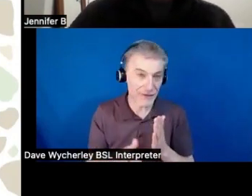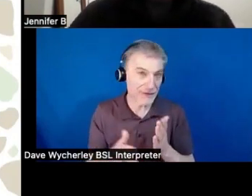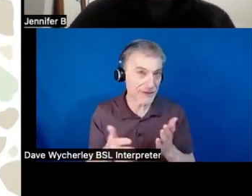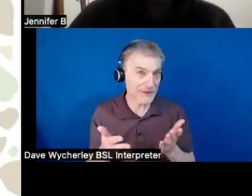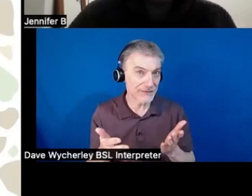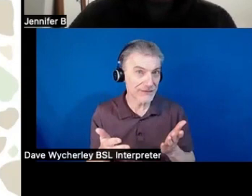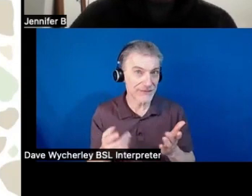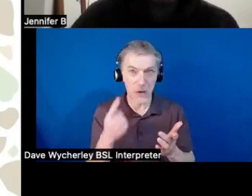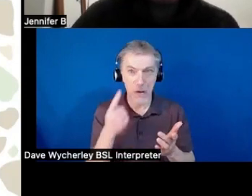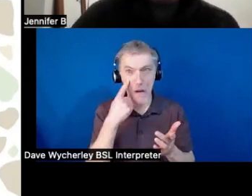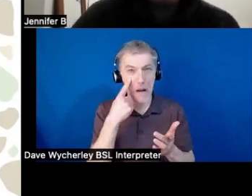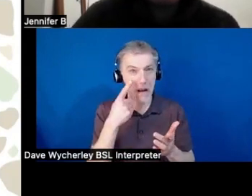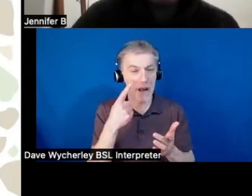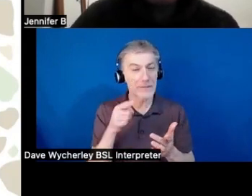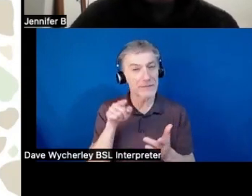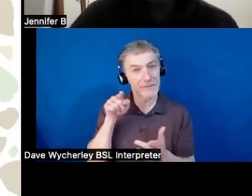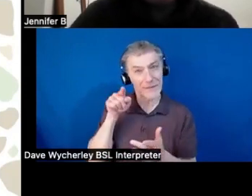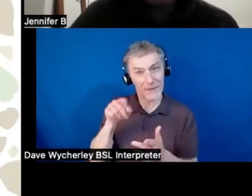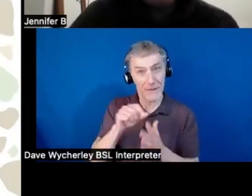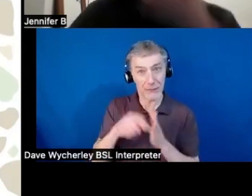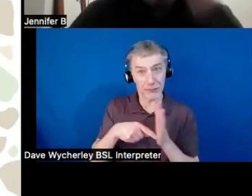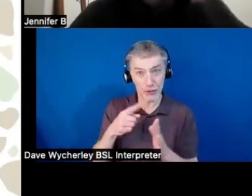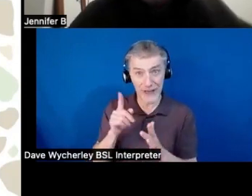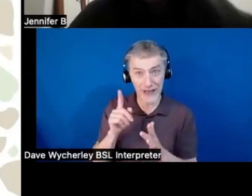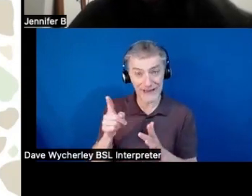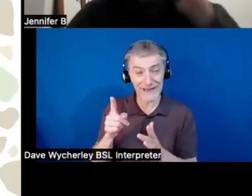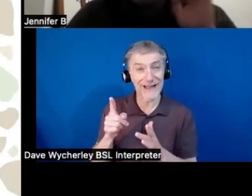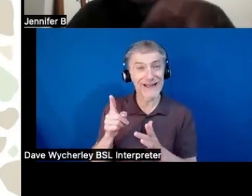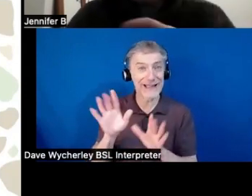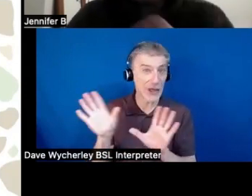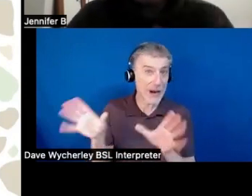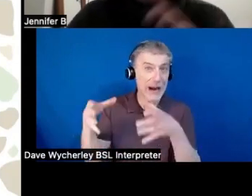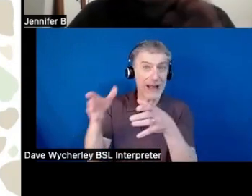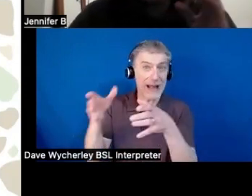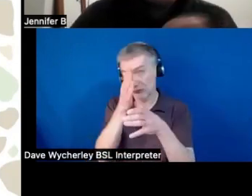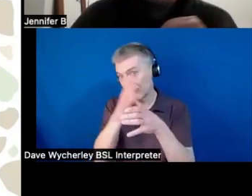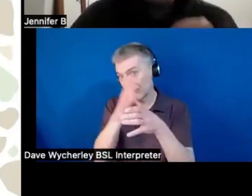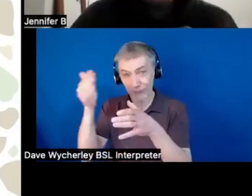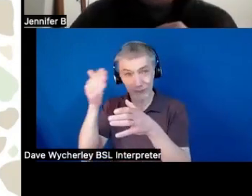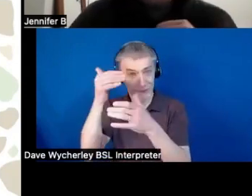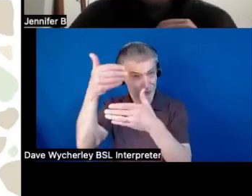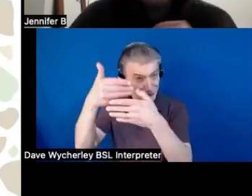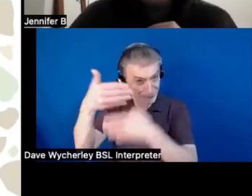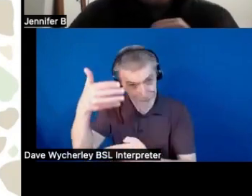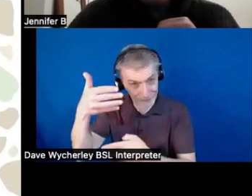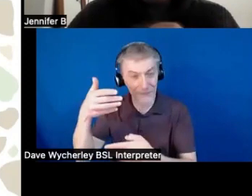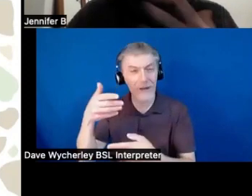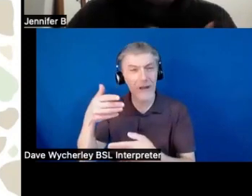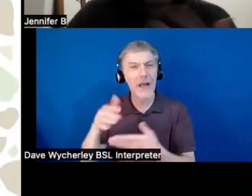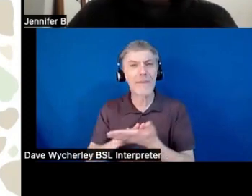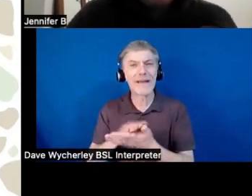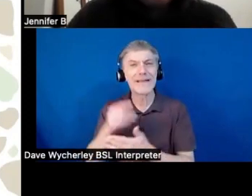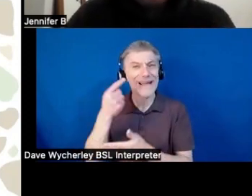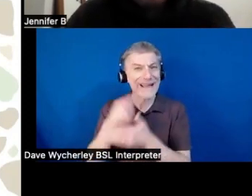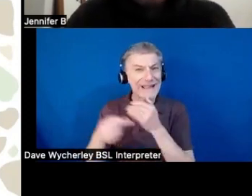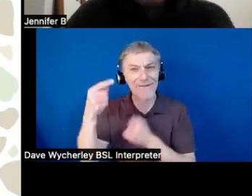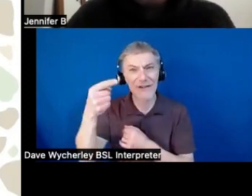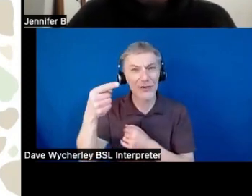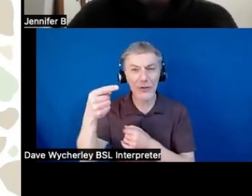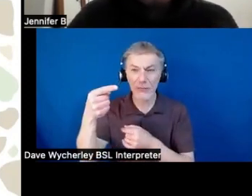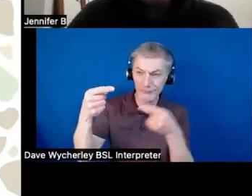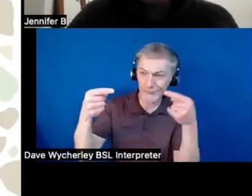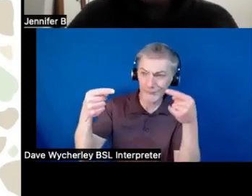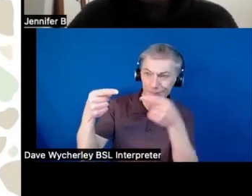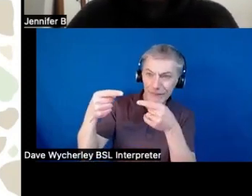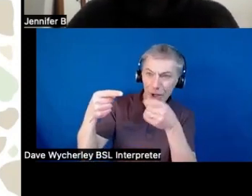project, the anthology doesn't necessarily reduce the impact or the weight of these singular strands, kind of, again, extending this